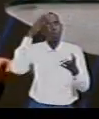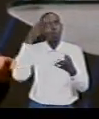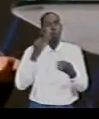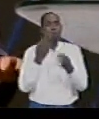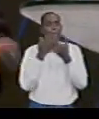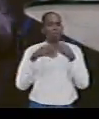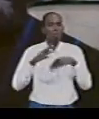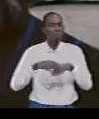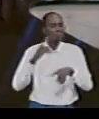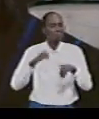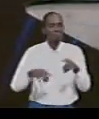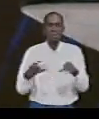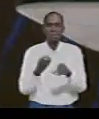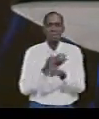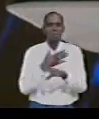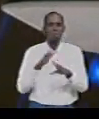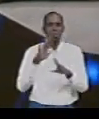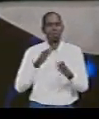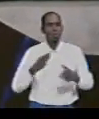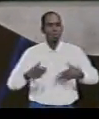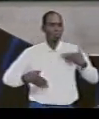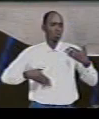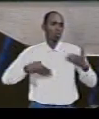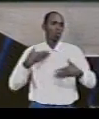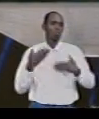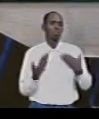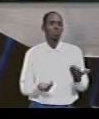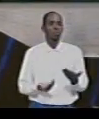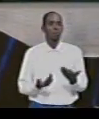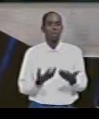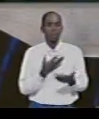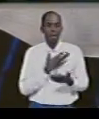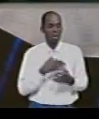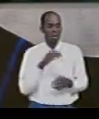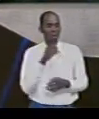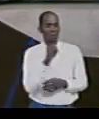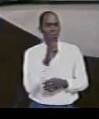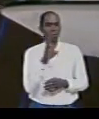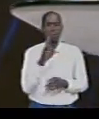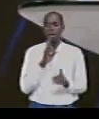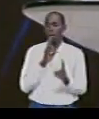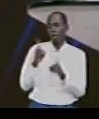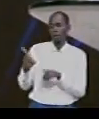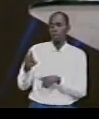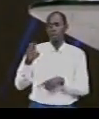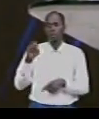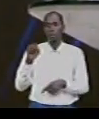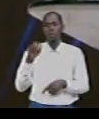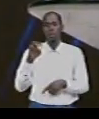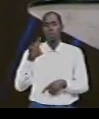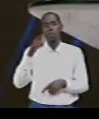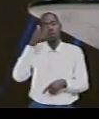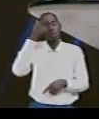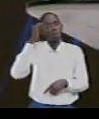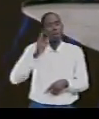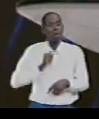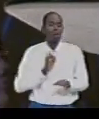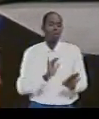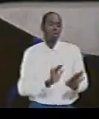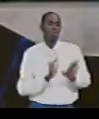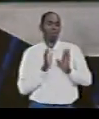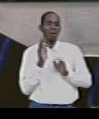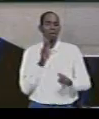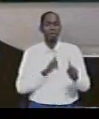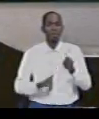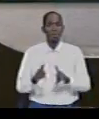from you. What are we afraid of? He said, because I feared the people and obeyed their voice. That